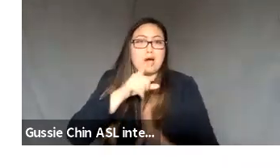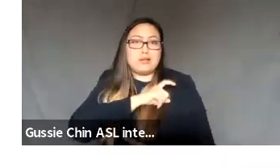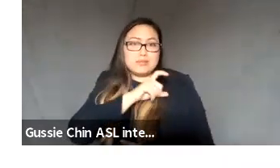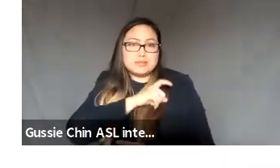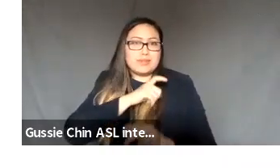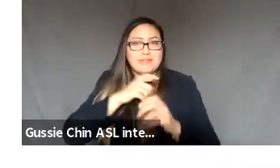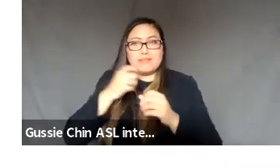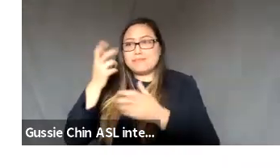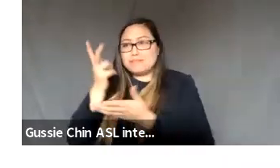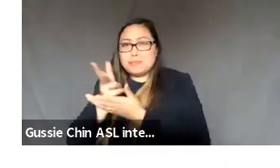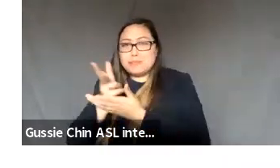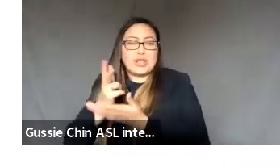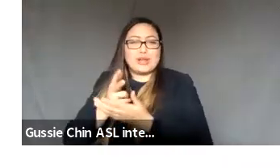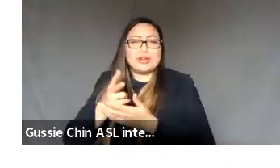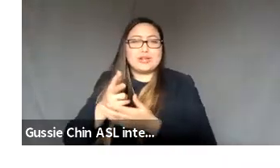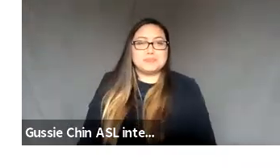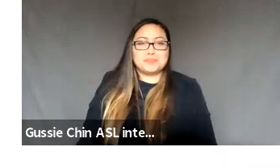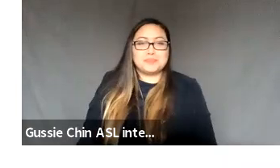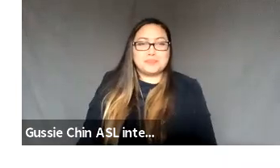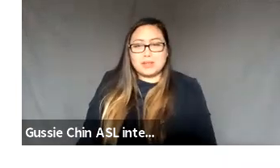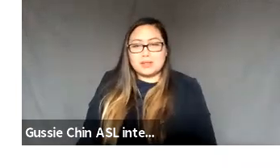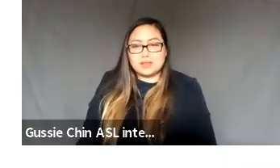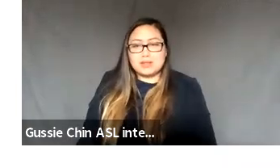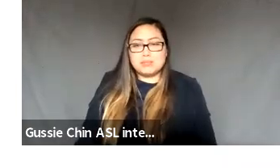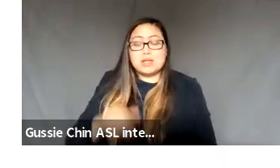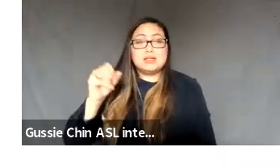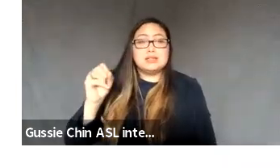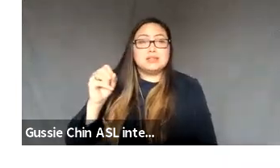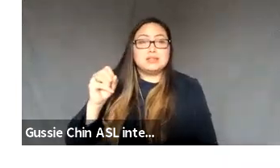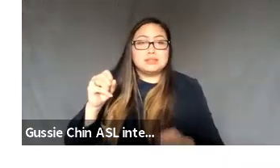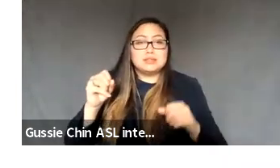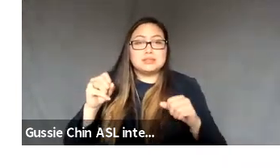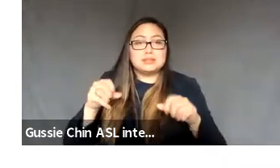parking. Okay, we're going to move on to slide number,